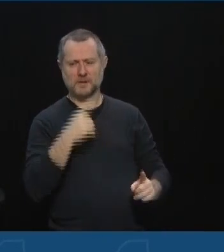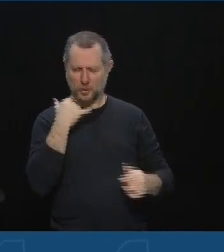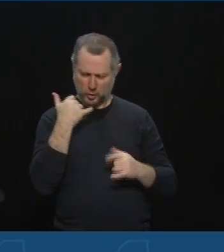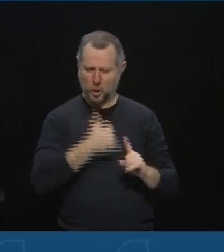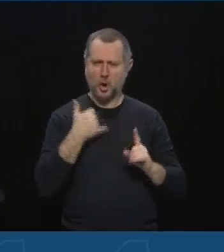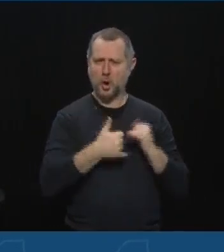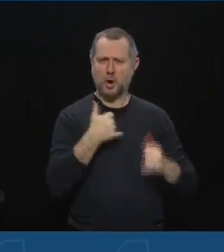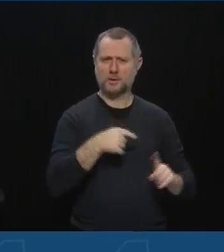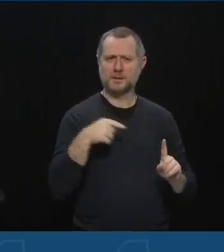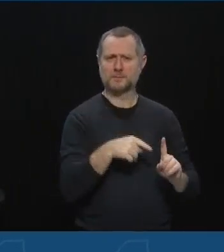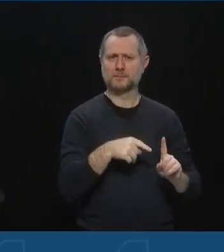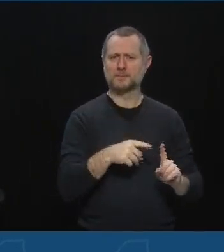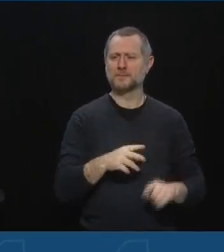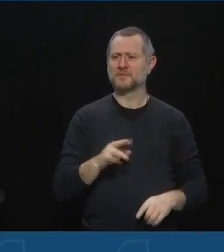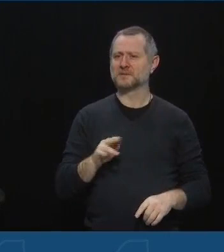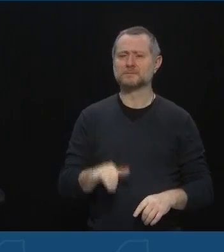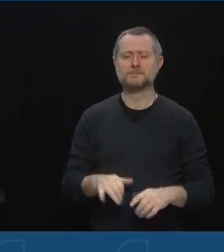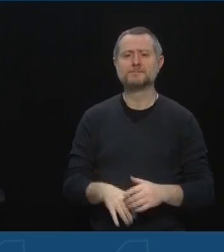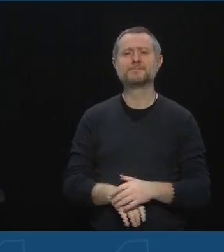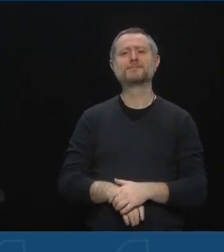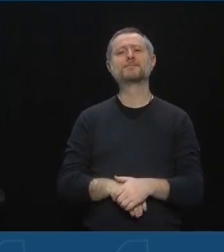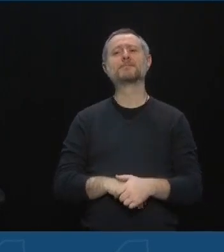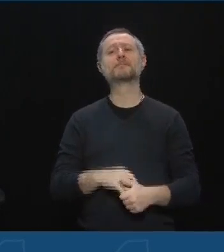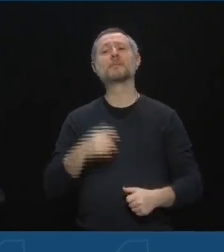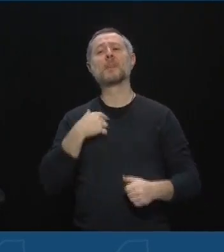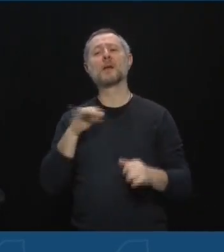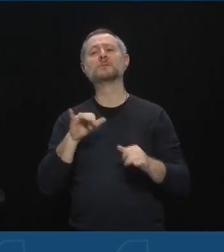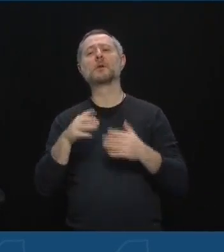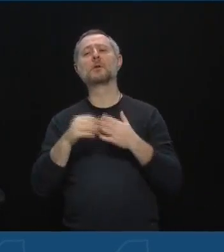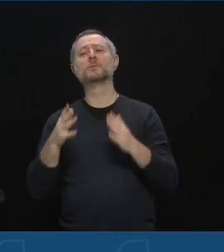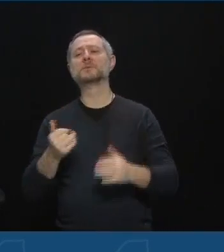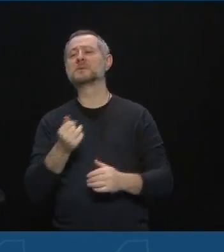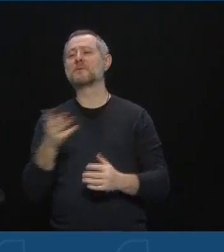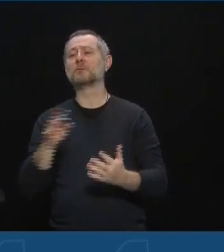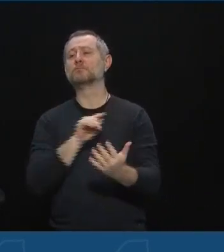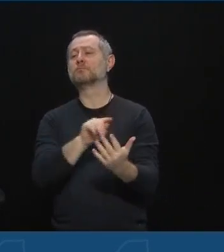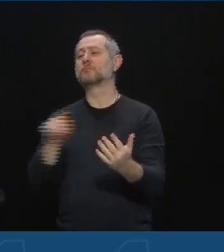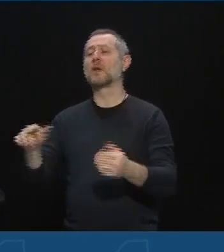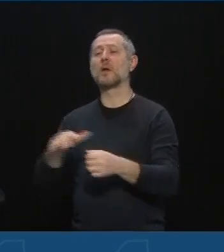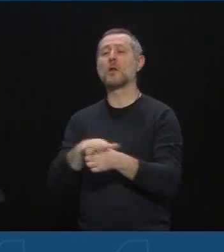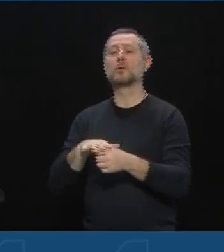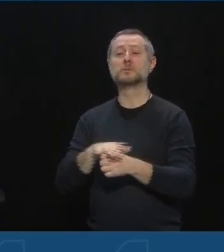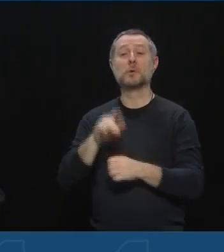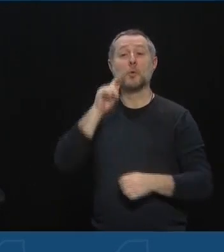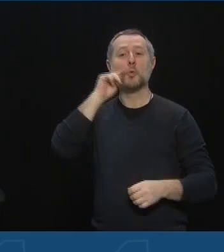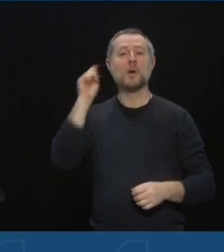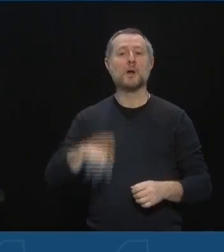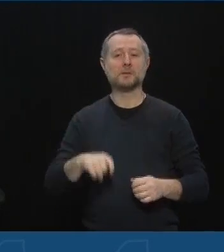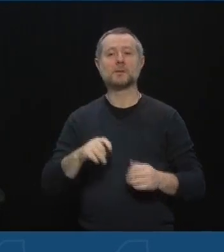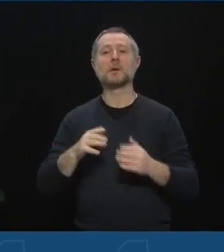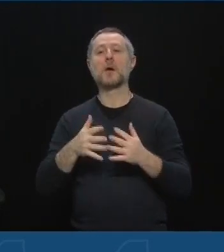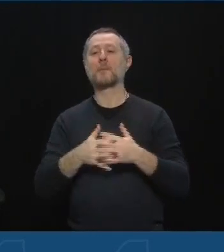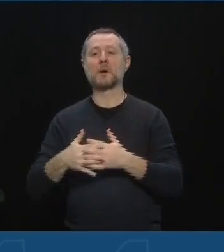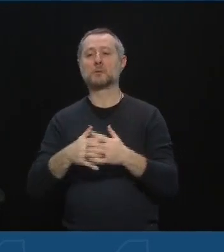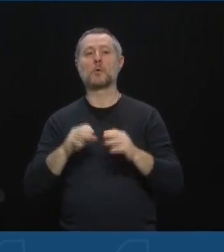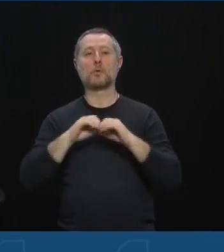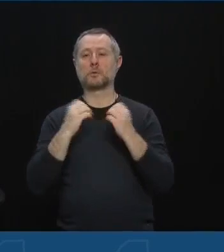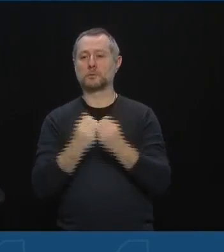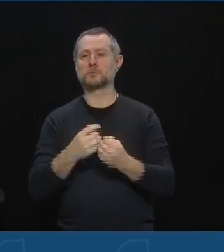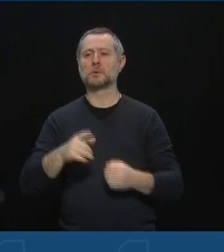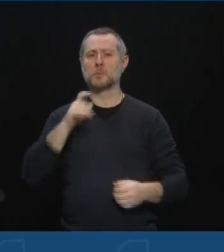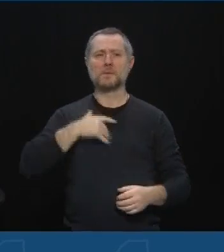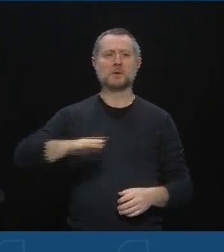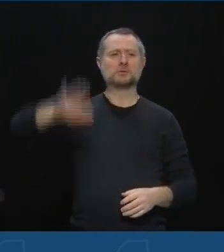Also, I do want to recognize that we have the leaders of several local Ukrainian-American organizations. And it is a, can you raise your hands, please?